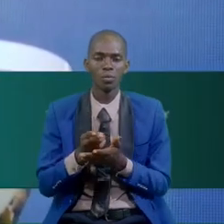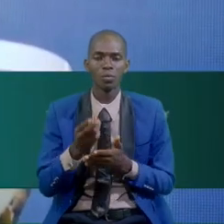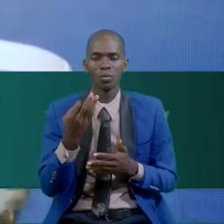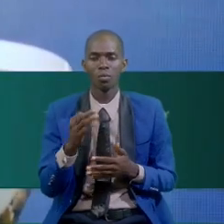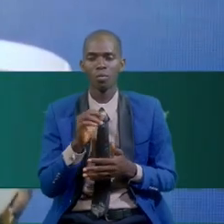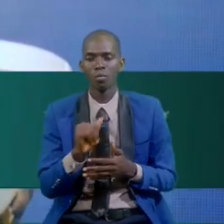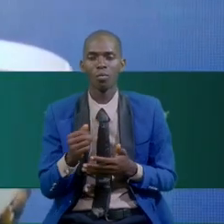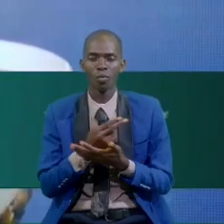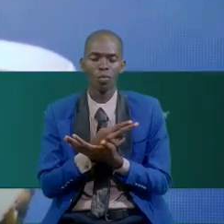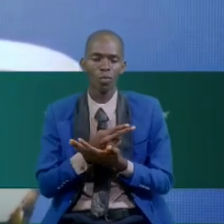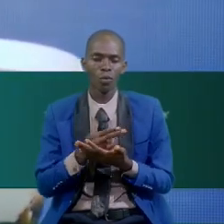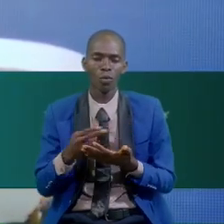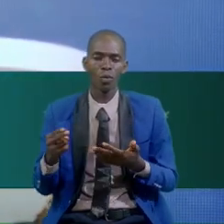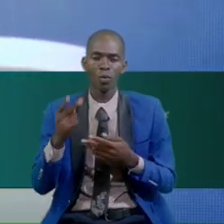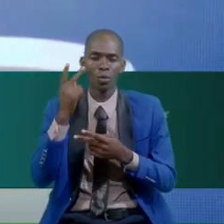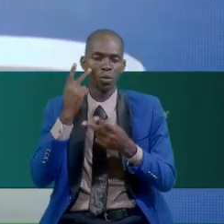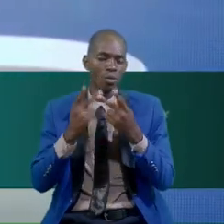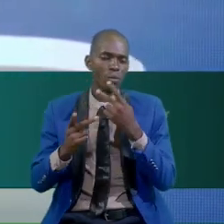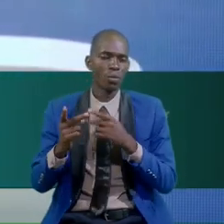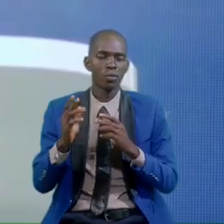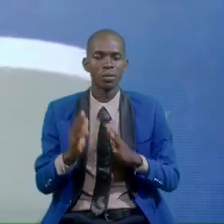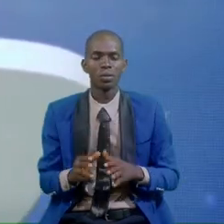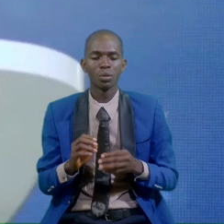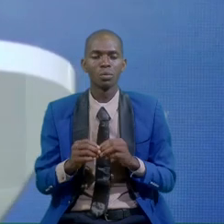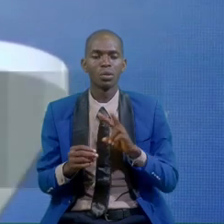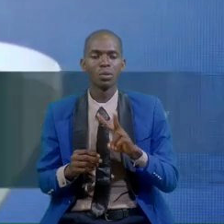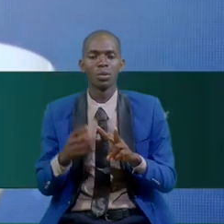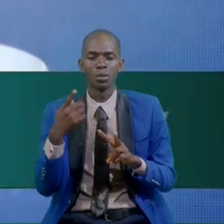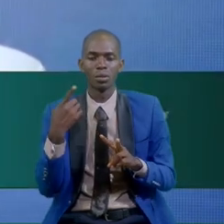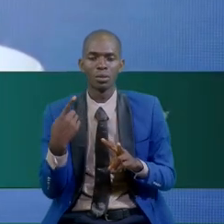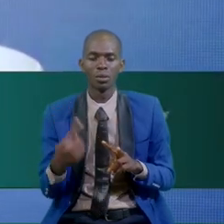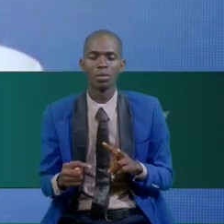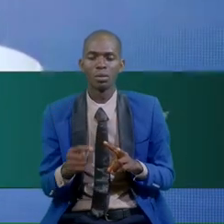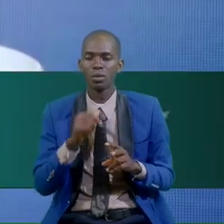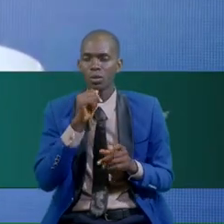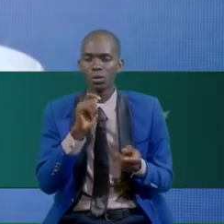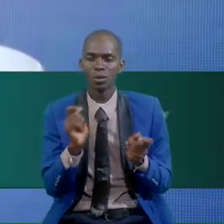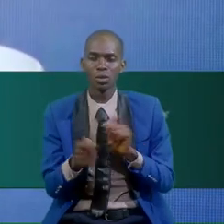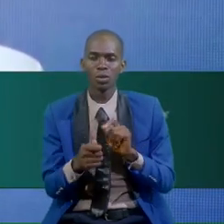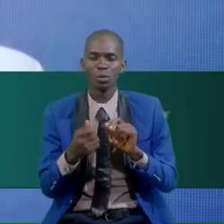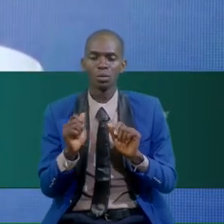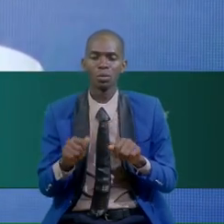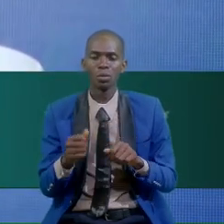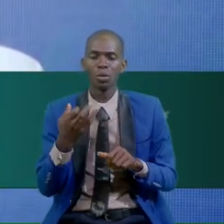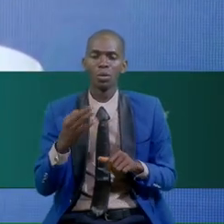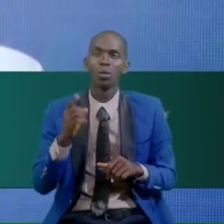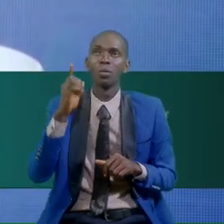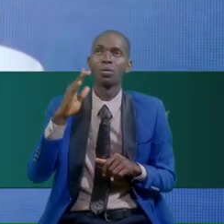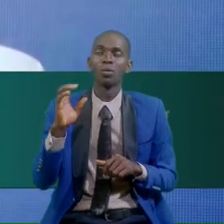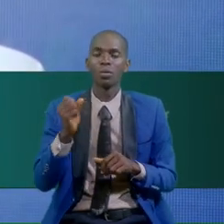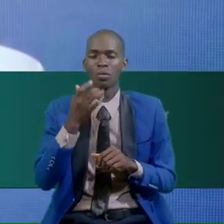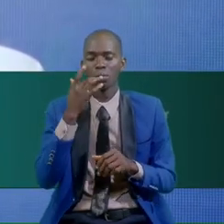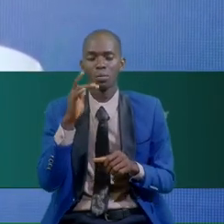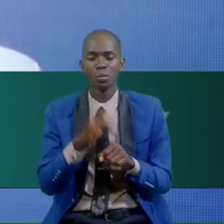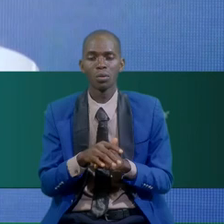prophet. Number two, the immutability of God's promise. Number